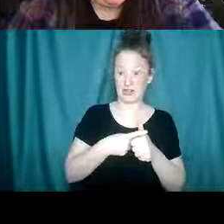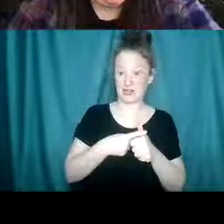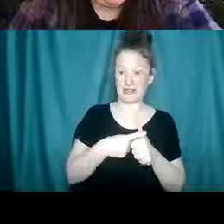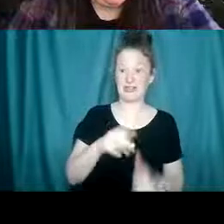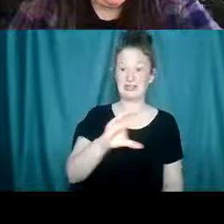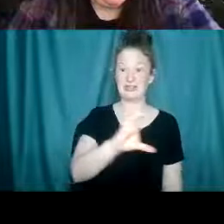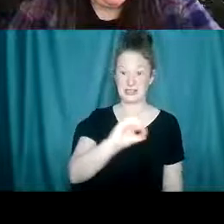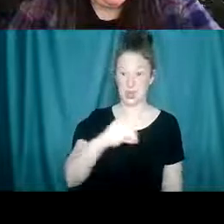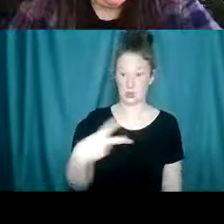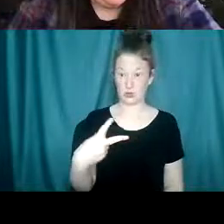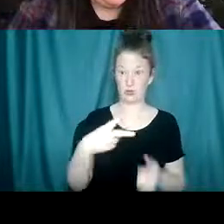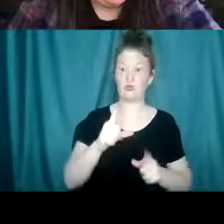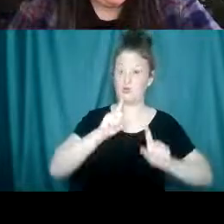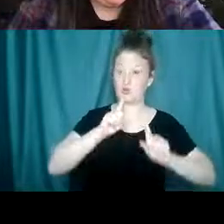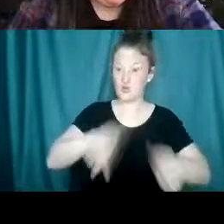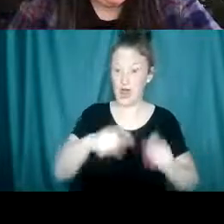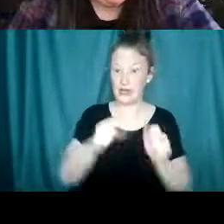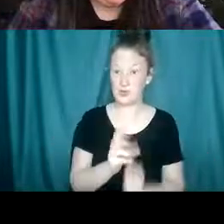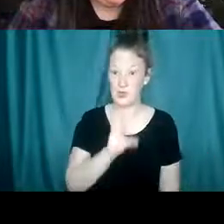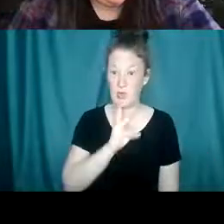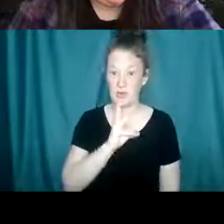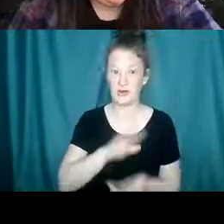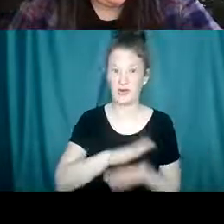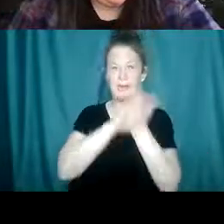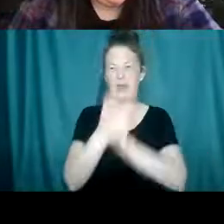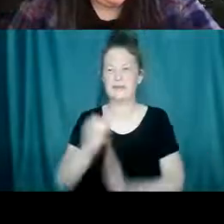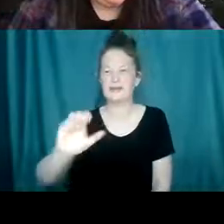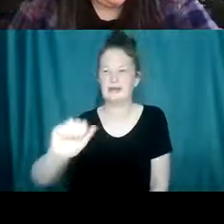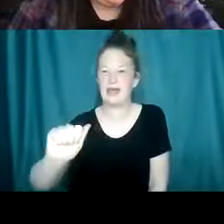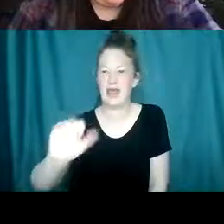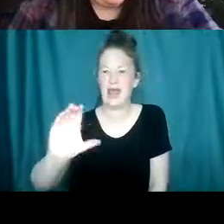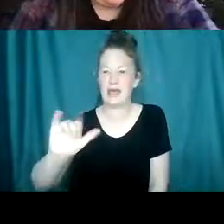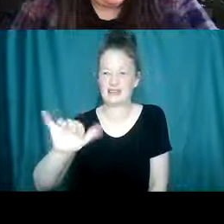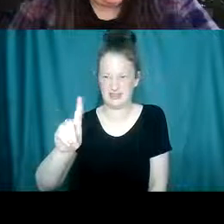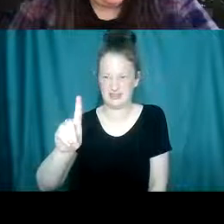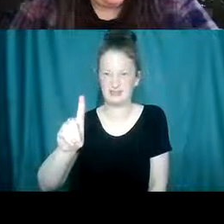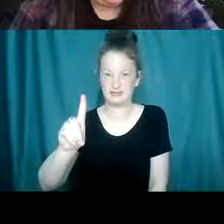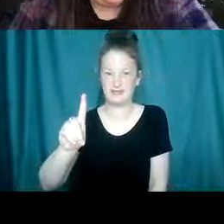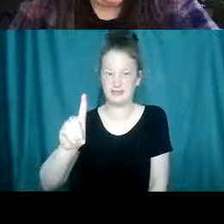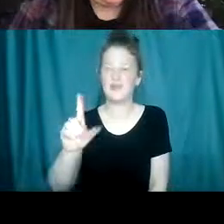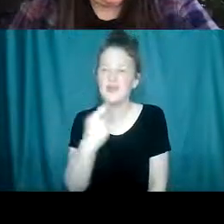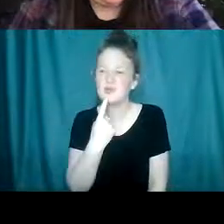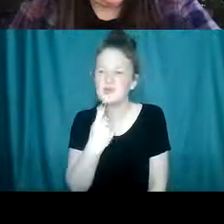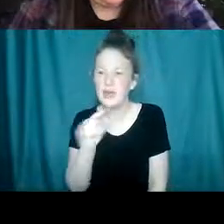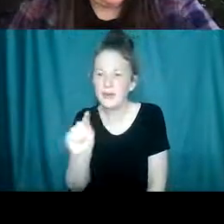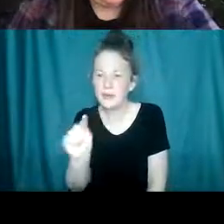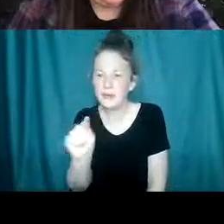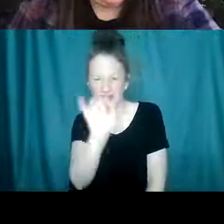needs to react with water and form carbonic acid, which is this thing. It's a very weak